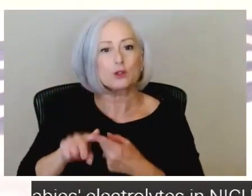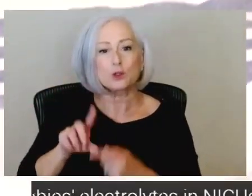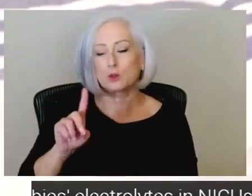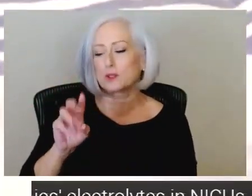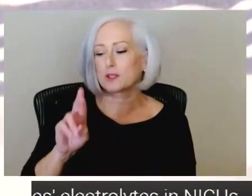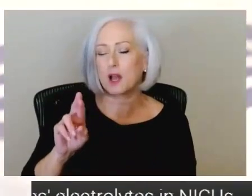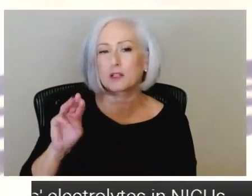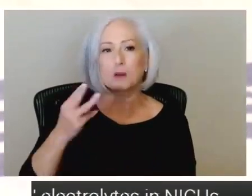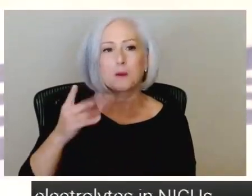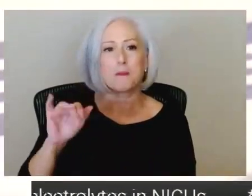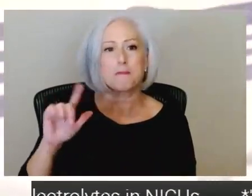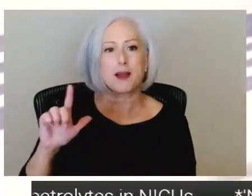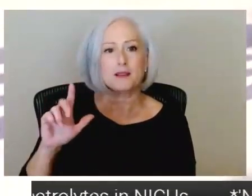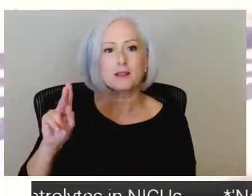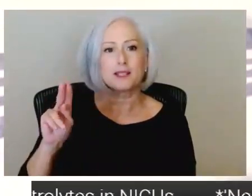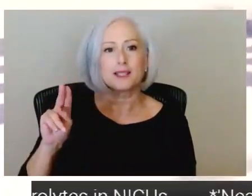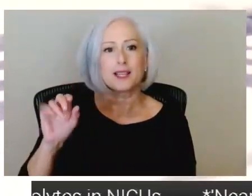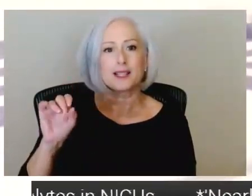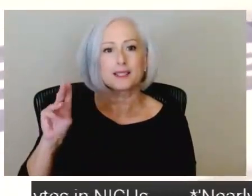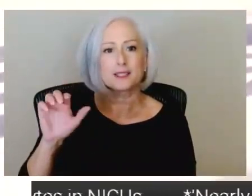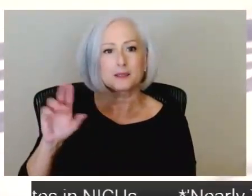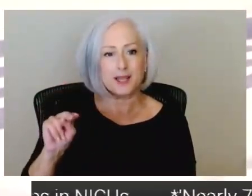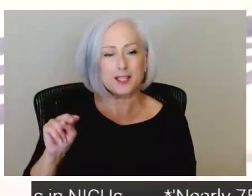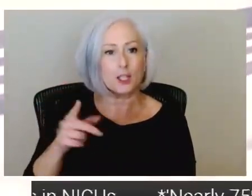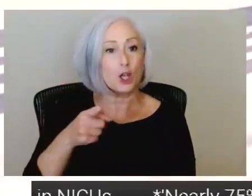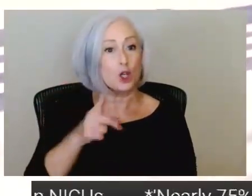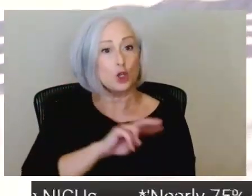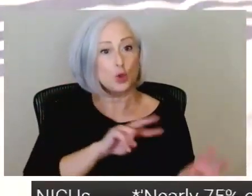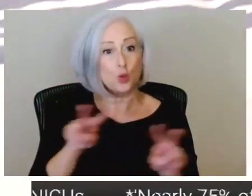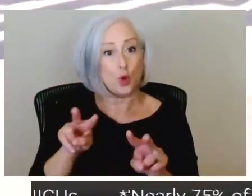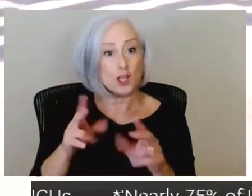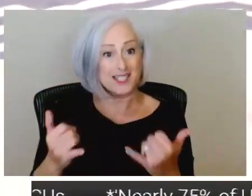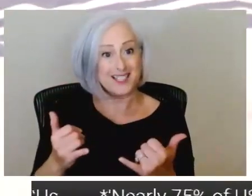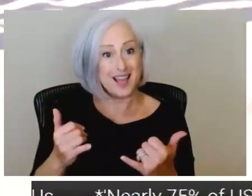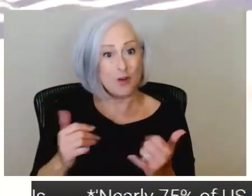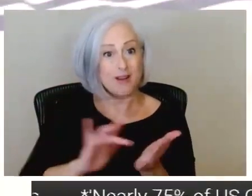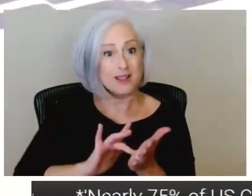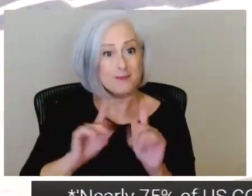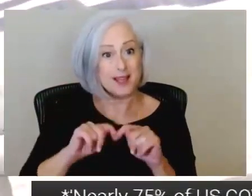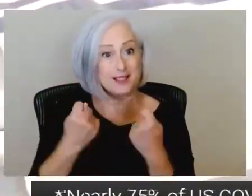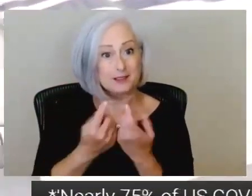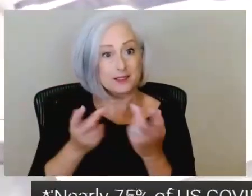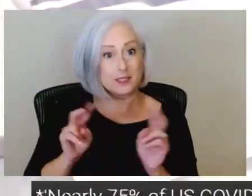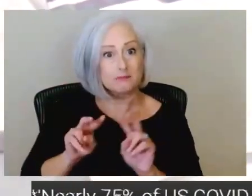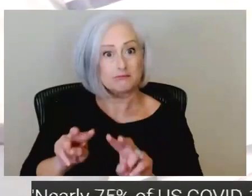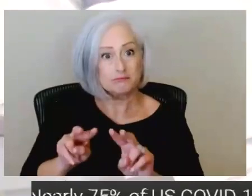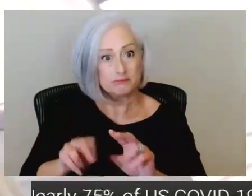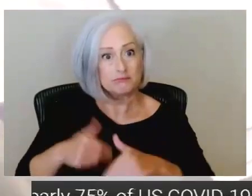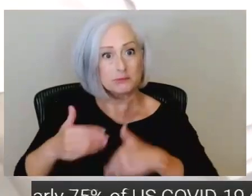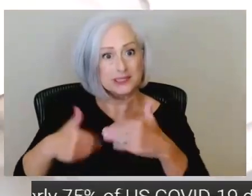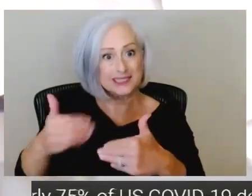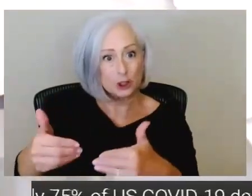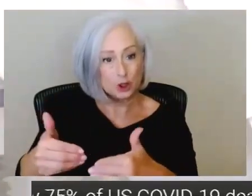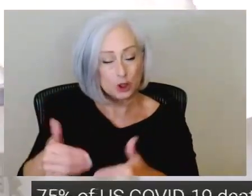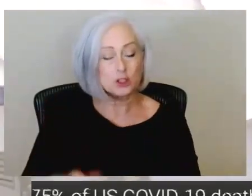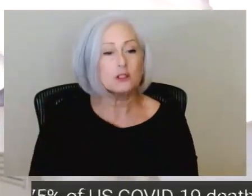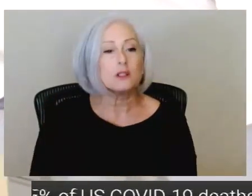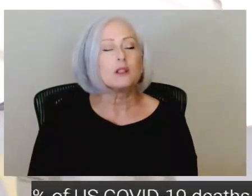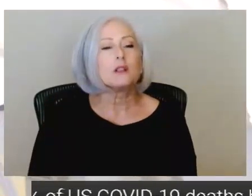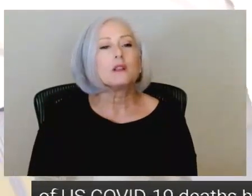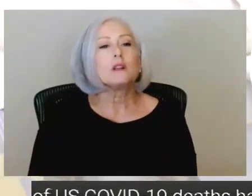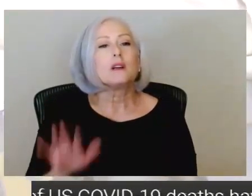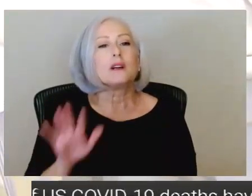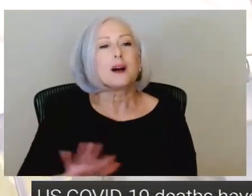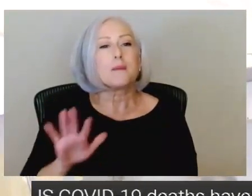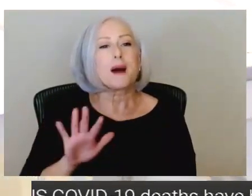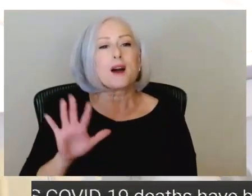who you're watching right now with his medical team perform this procedure. Dr. Sharma says for about 50% or more of people